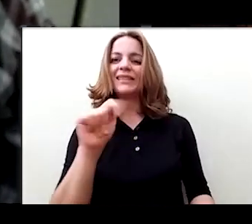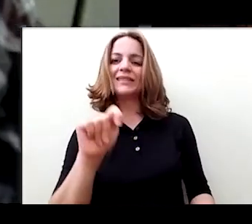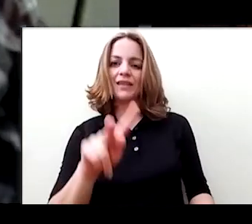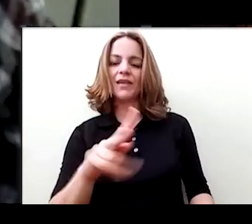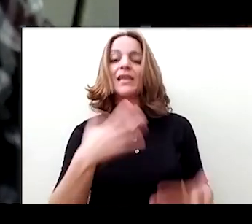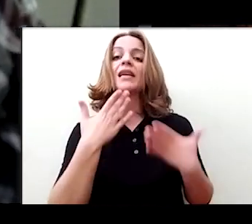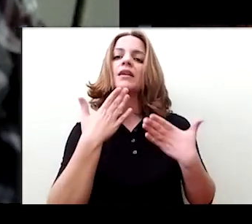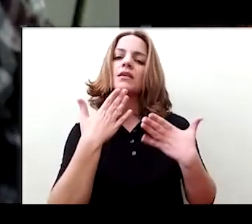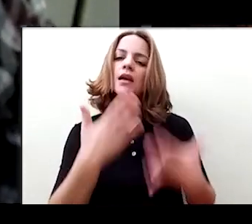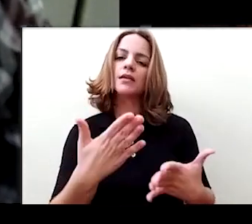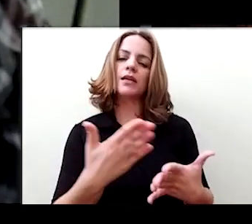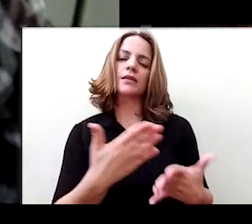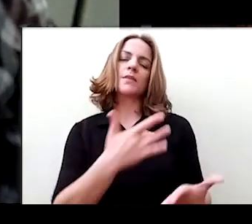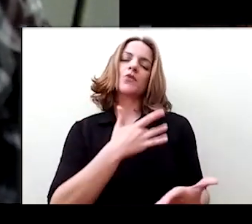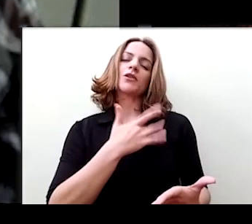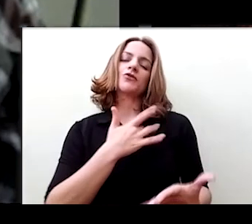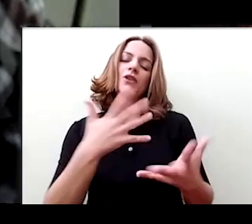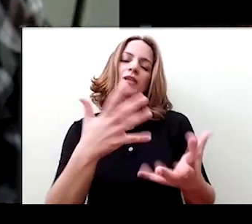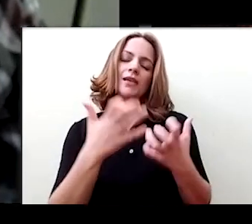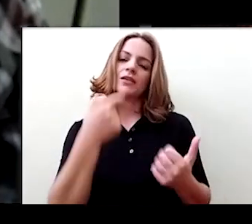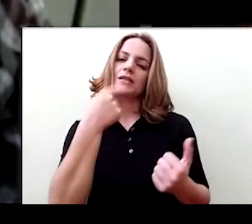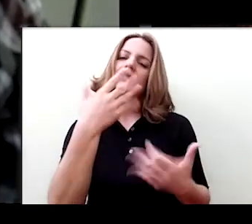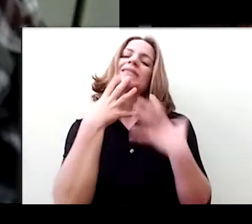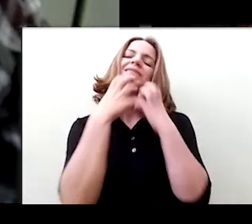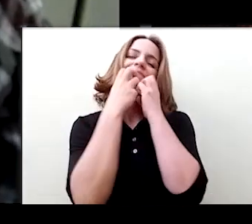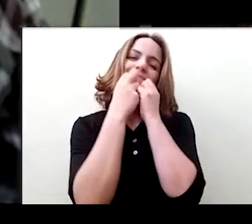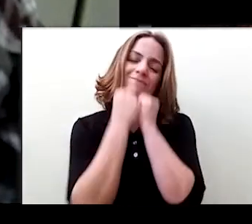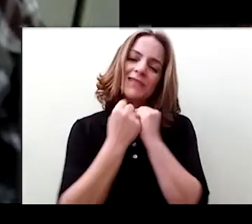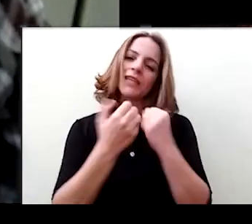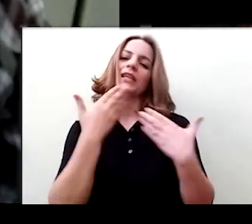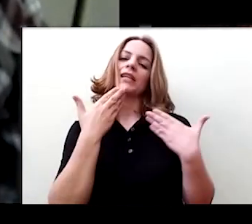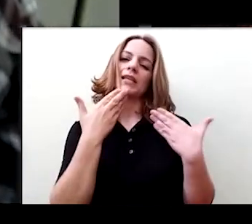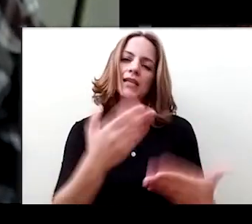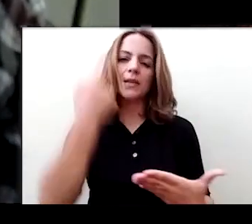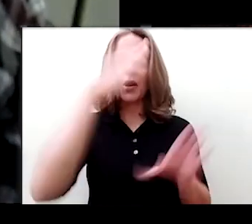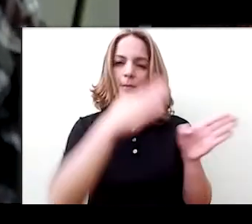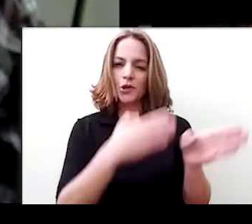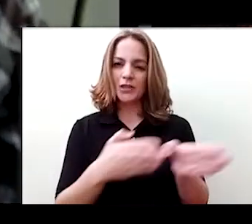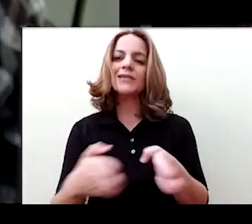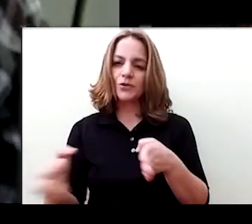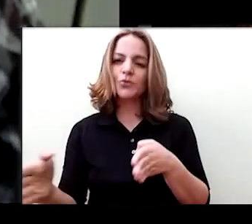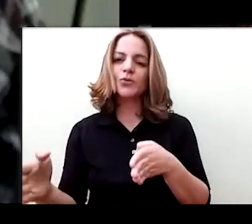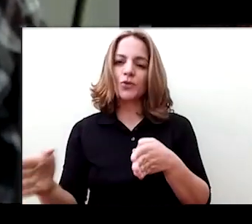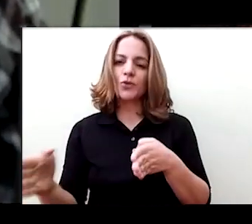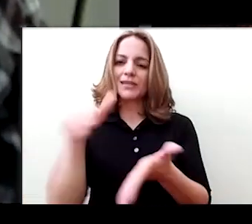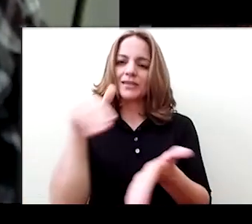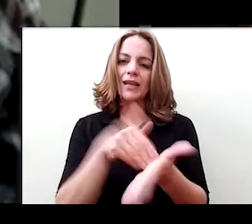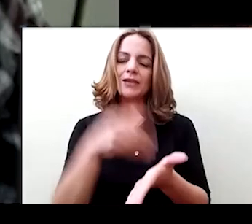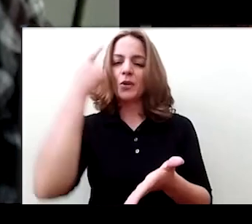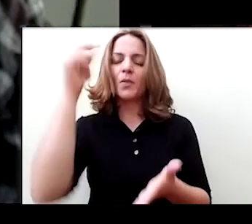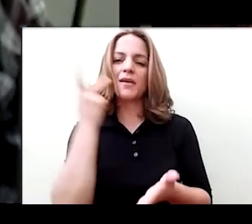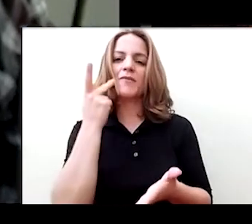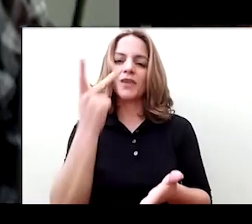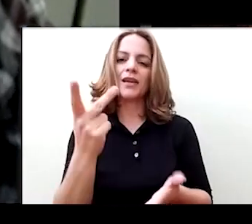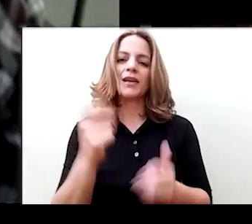this opportunity to share your journey with the Central Archives and beyond, and to see where it's taken you and what